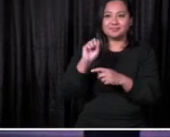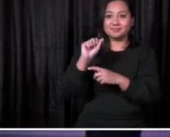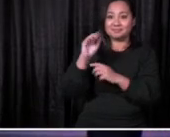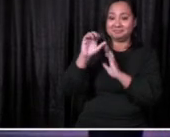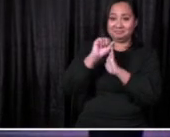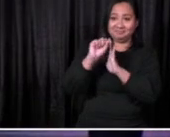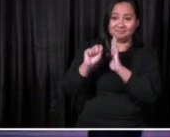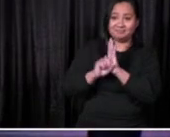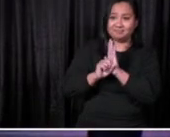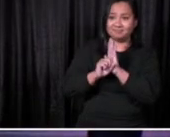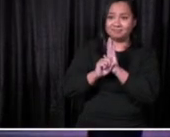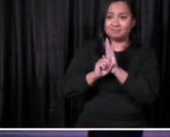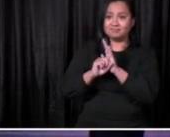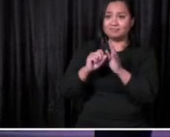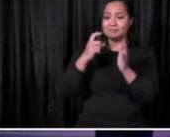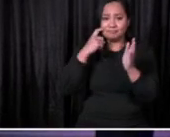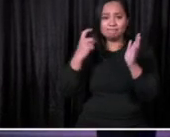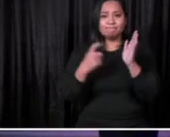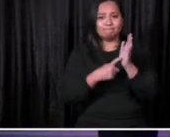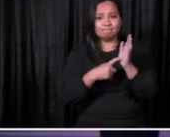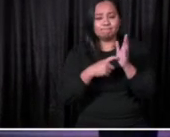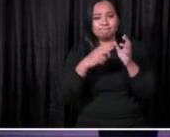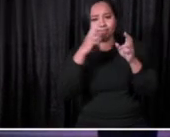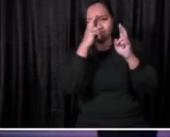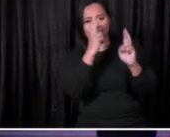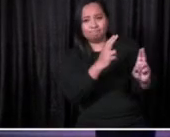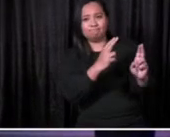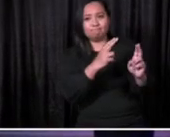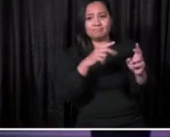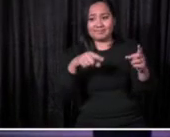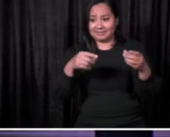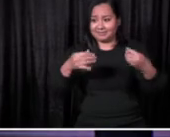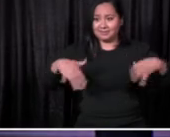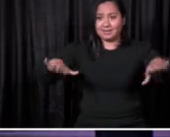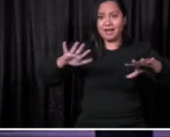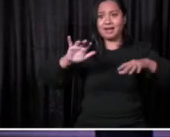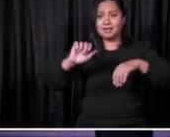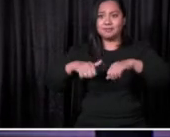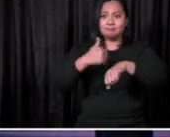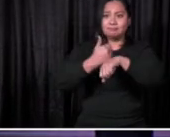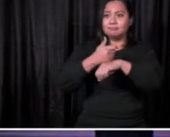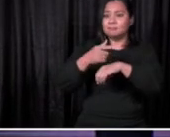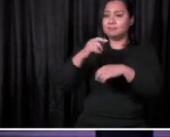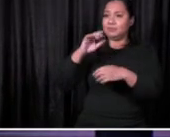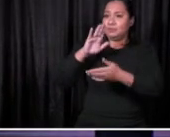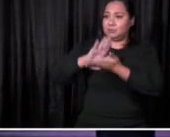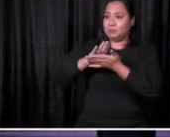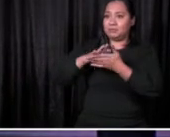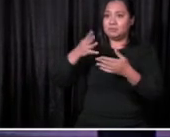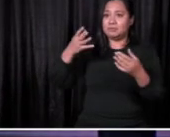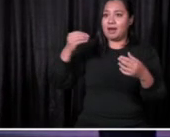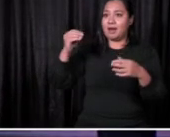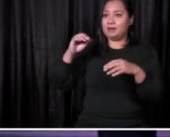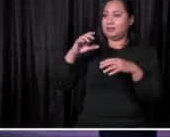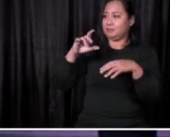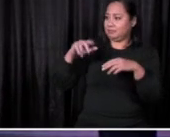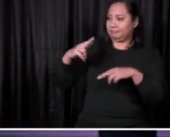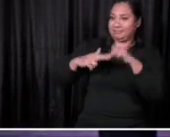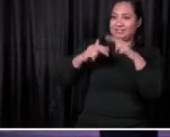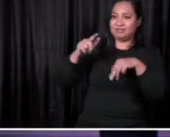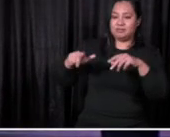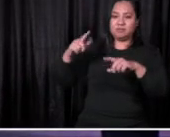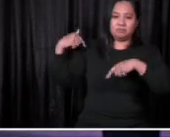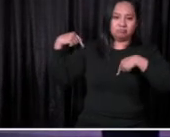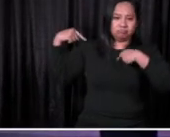with respect that the land our campus and Golden One Center are on today was and continues to be the